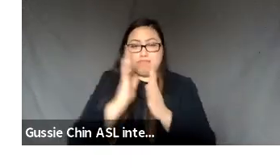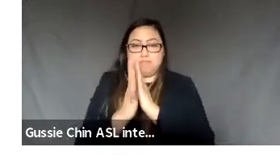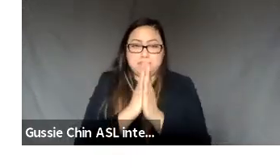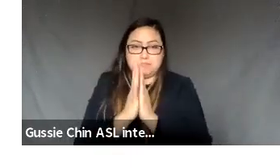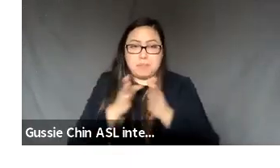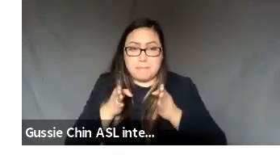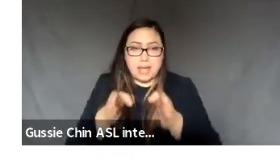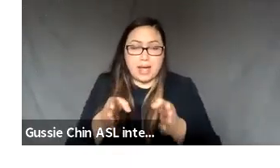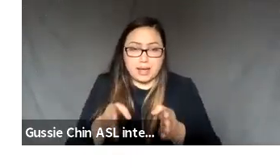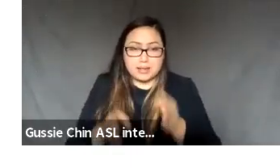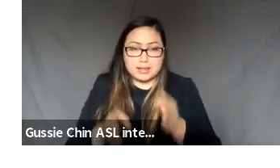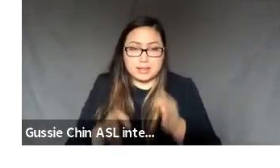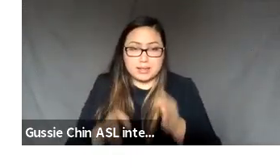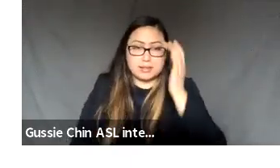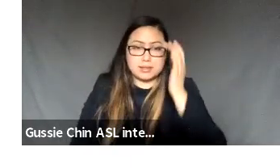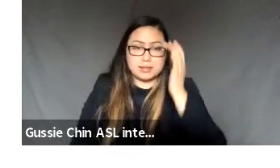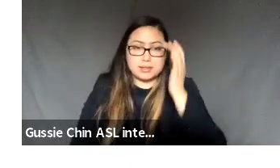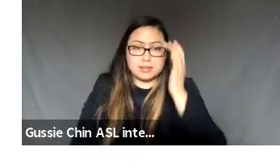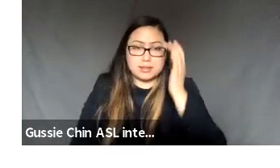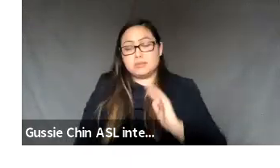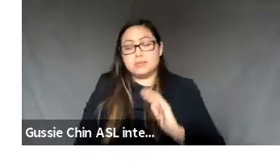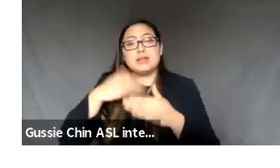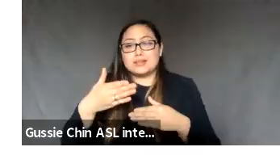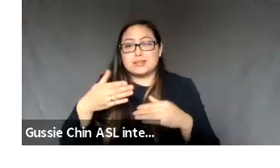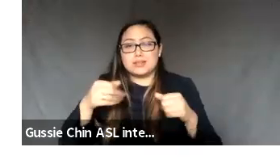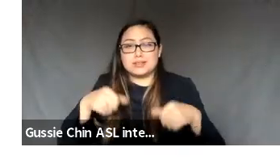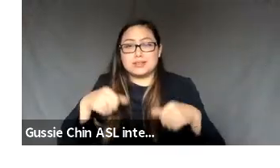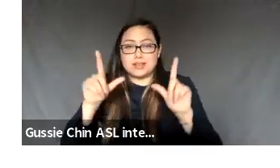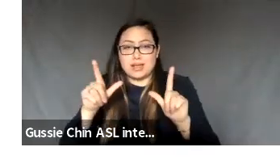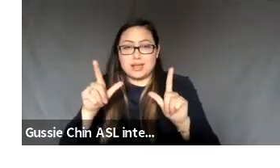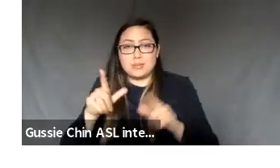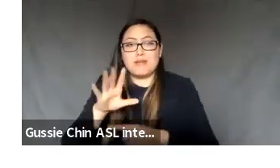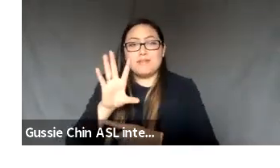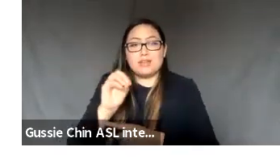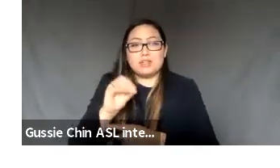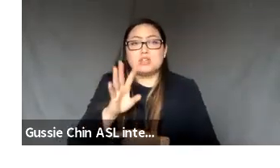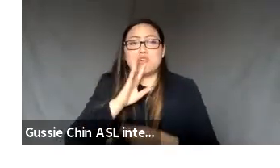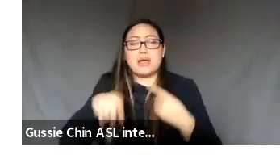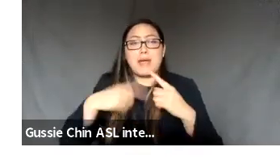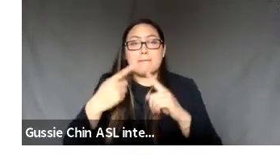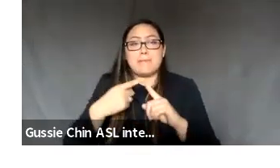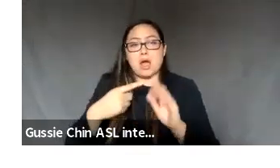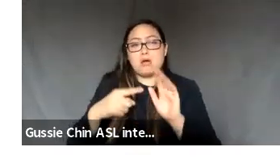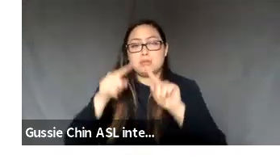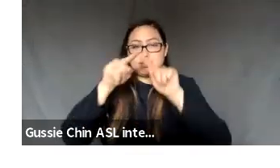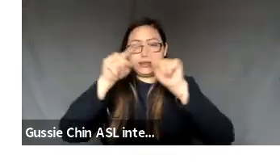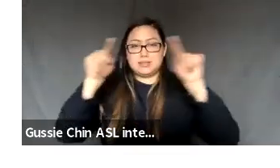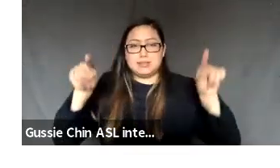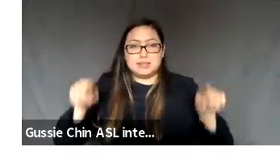Okay, so let's move on to the next slide, slide number 50, and talk about signs. And Bill, I'm gonna turn that over to you.